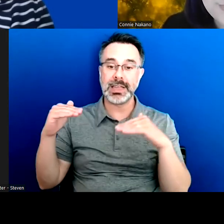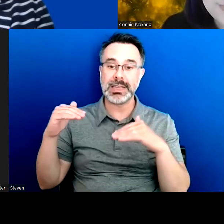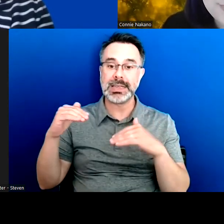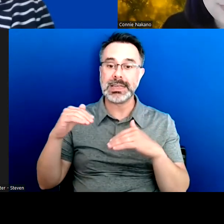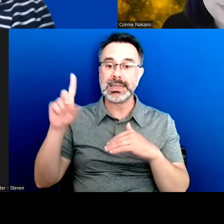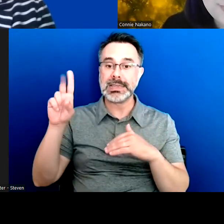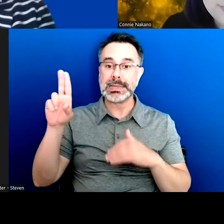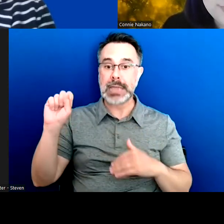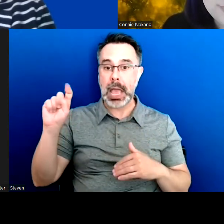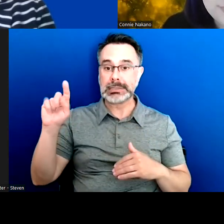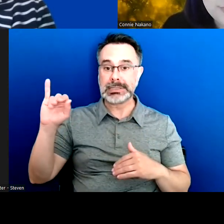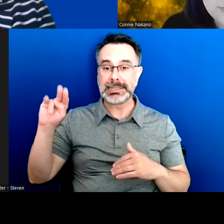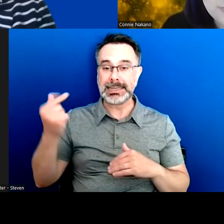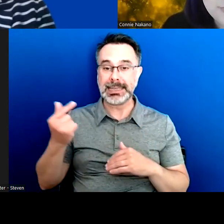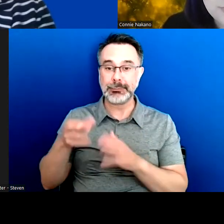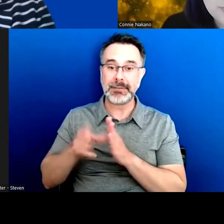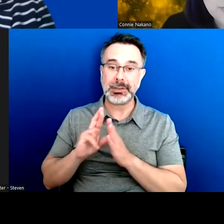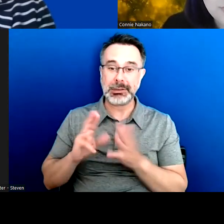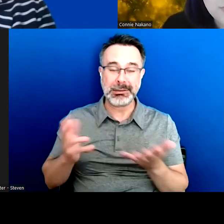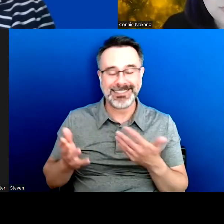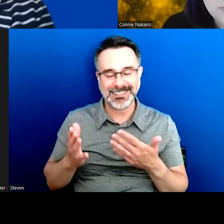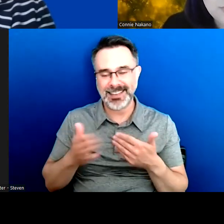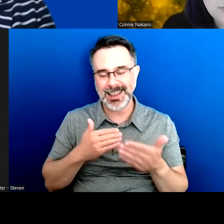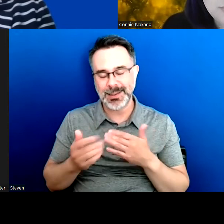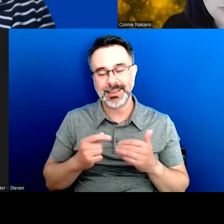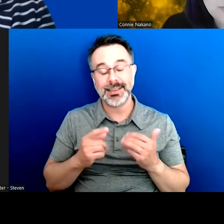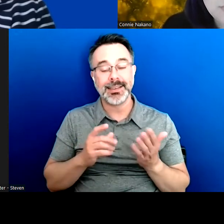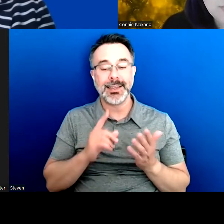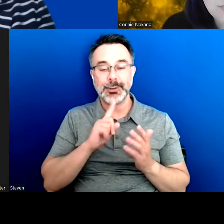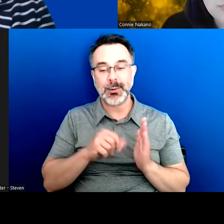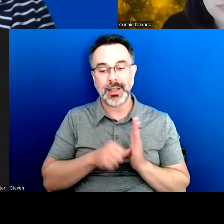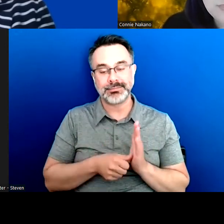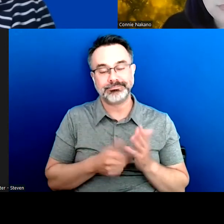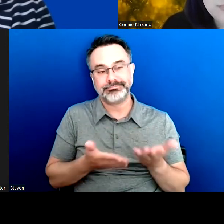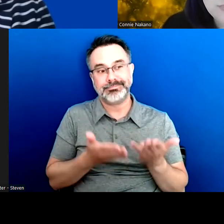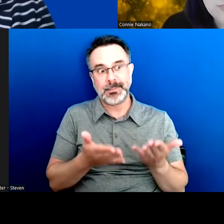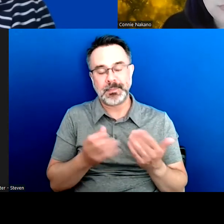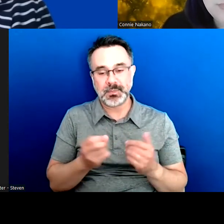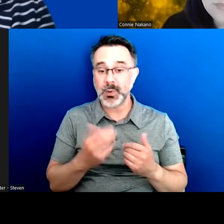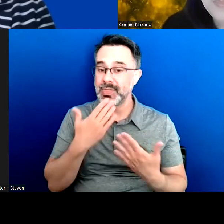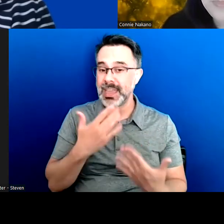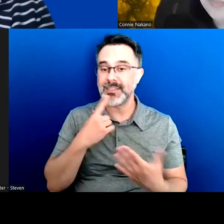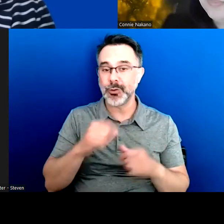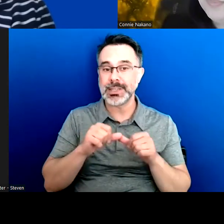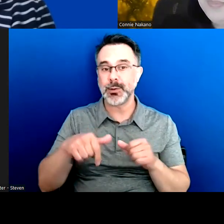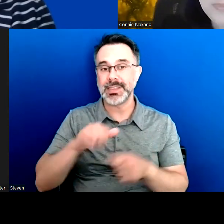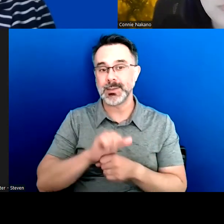those lines. But I think it's really well taken. So I just wanted to elevate that, and thank you for continuing this work.